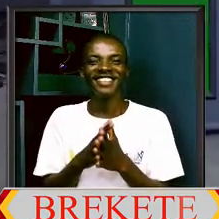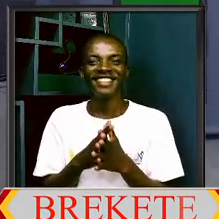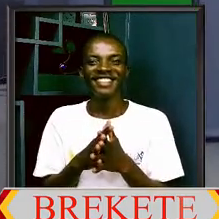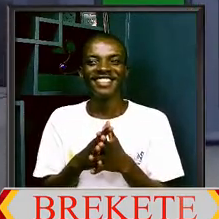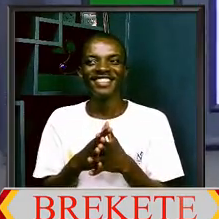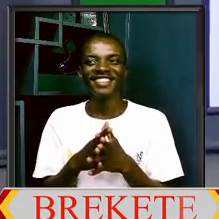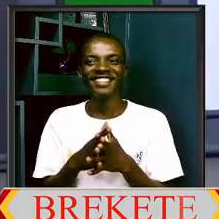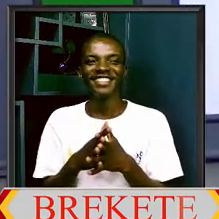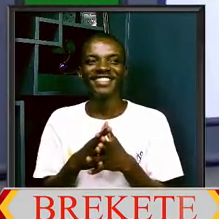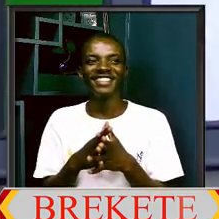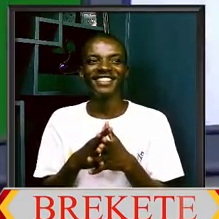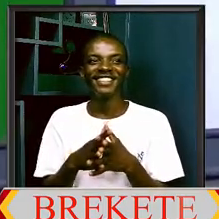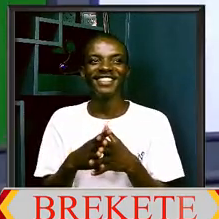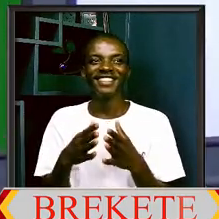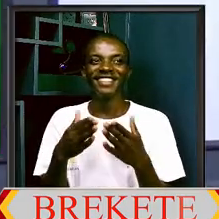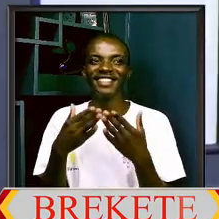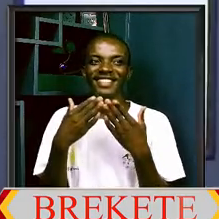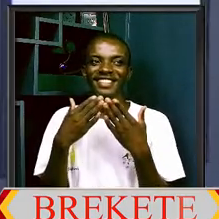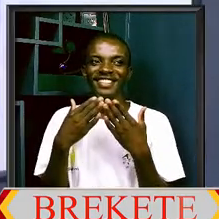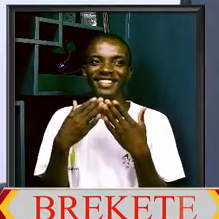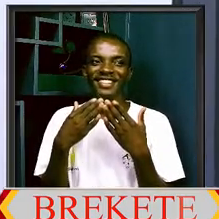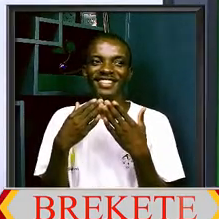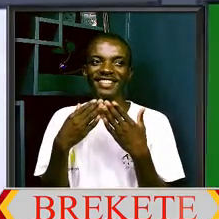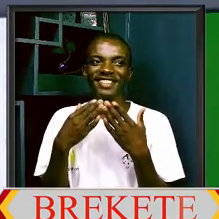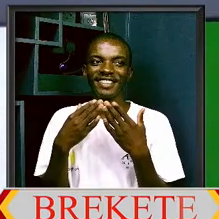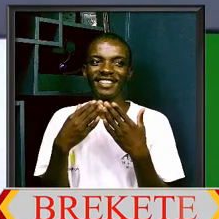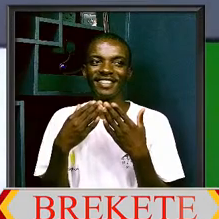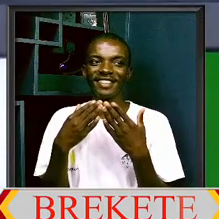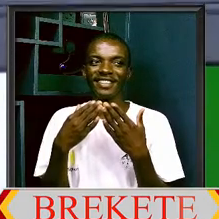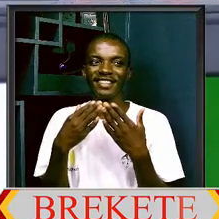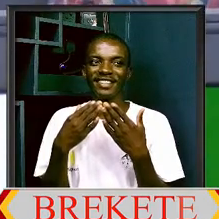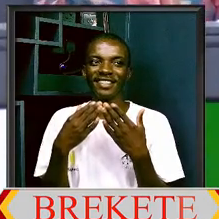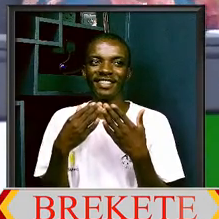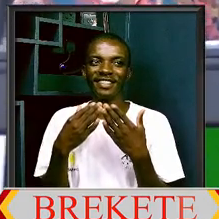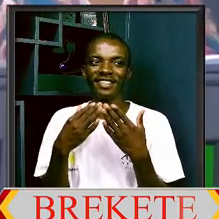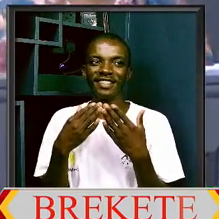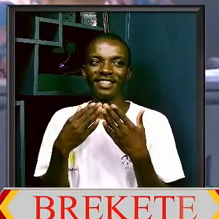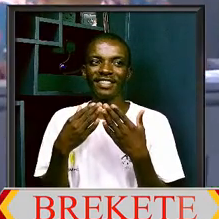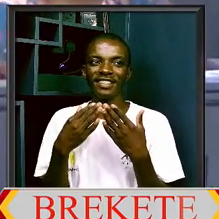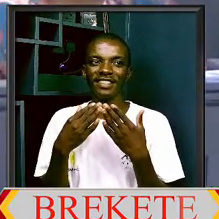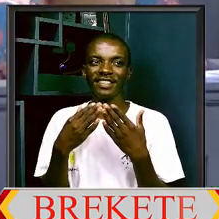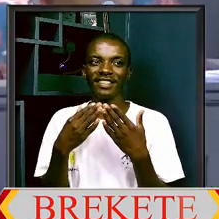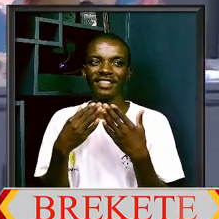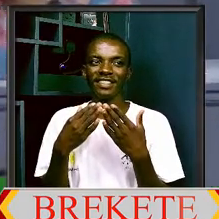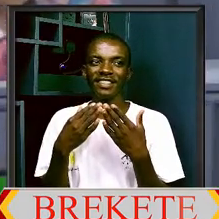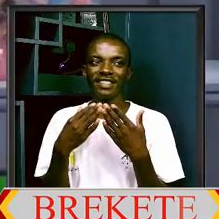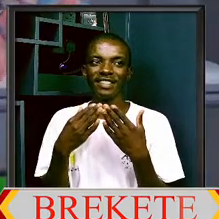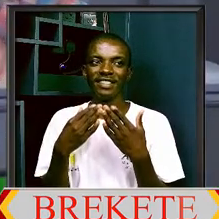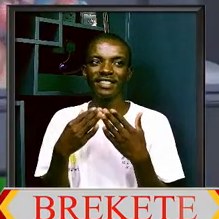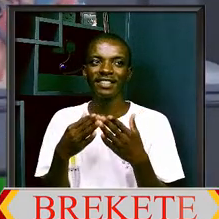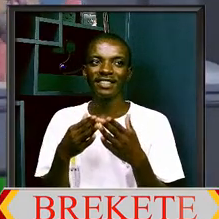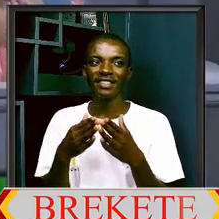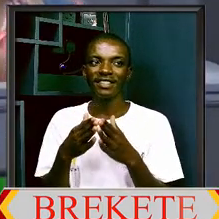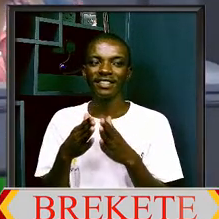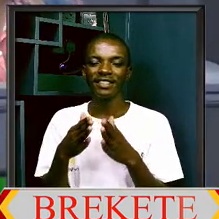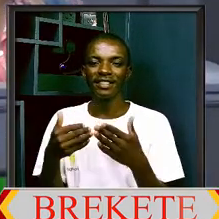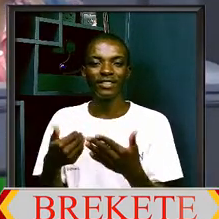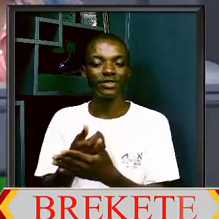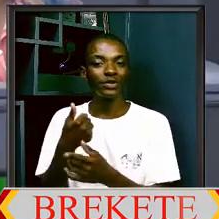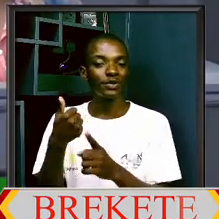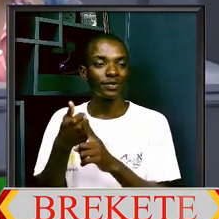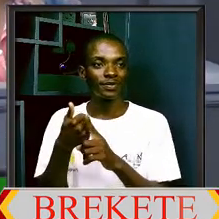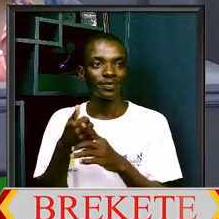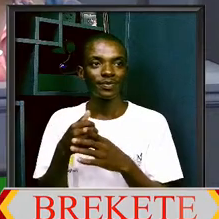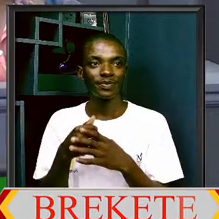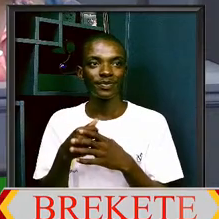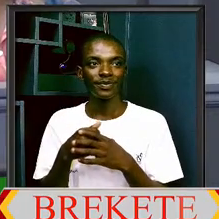test thank you sir please can I kindly ask the pr to